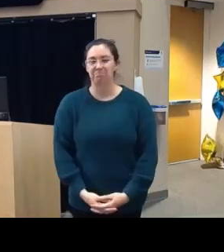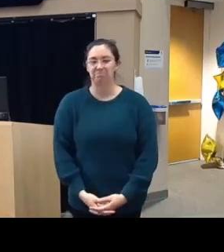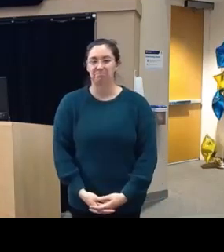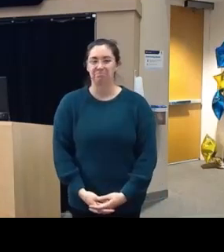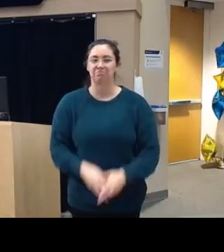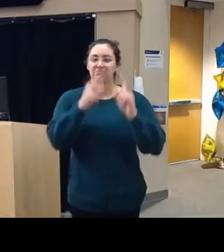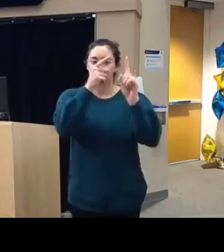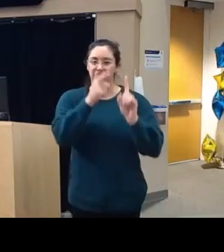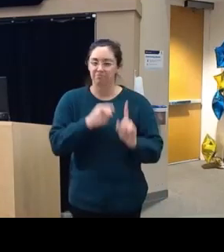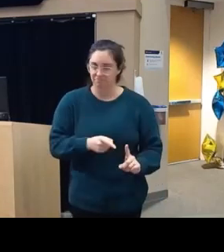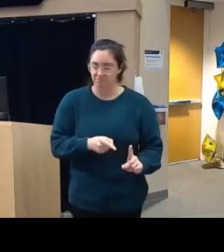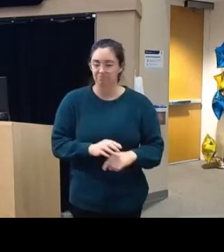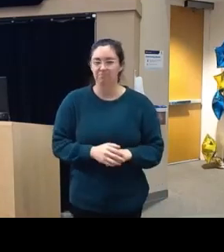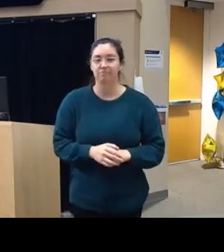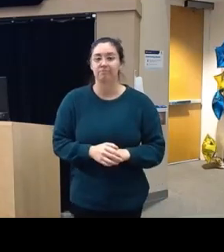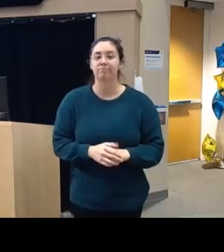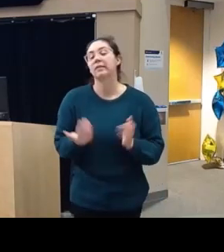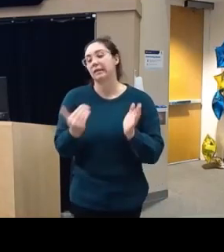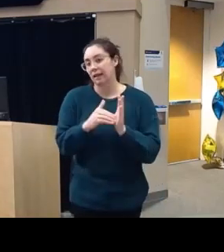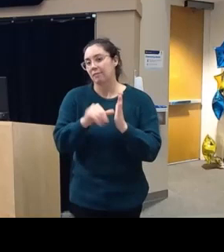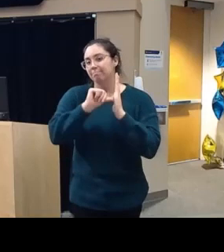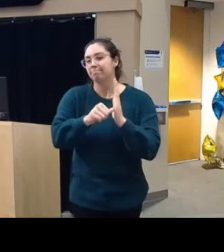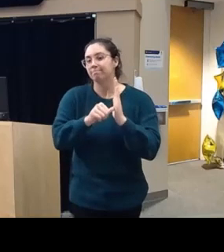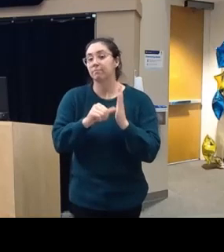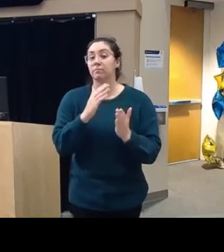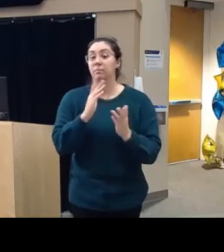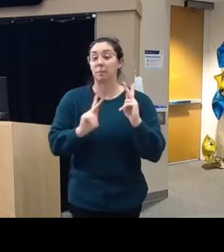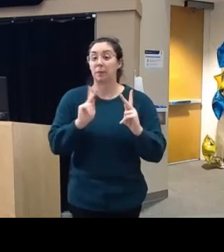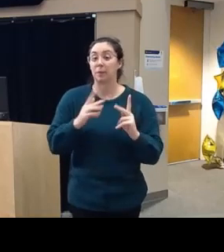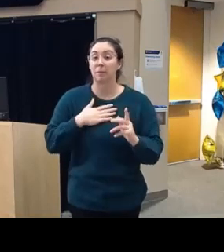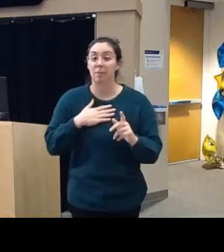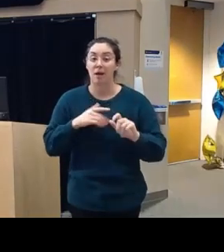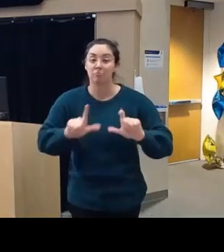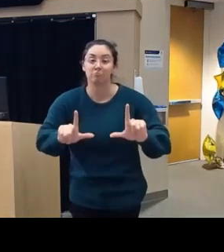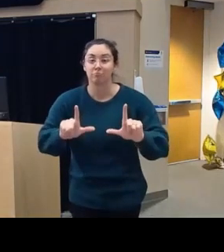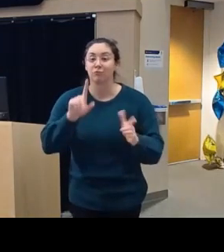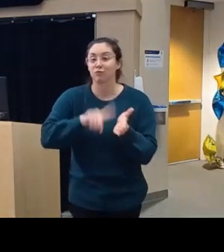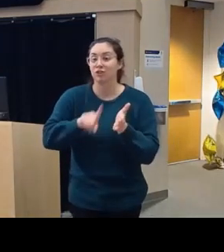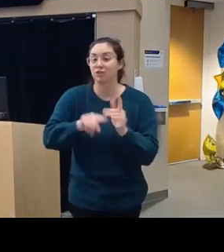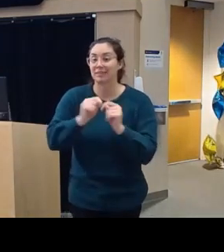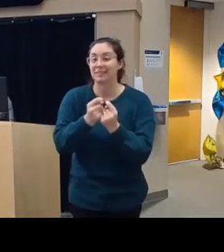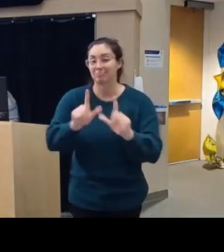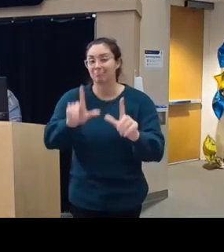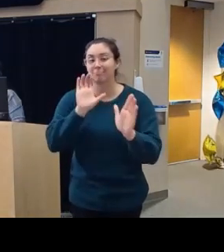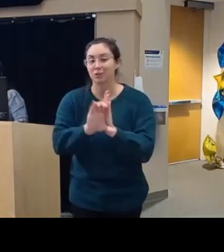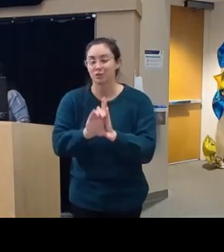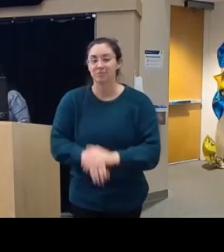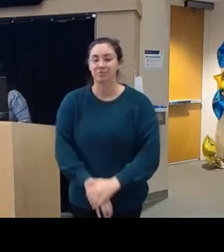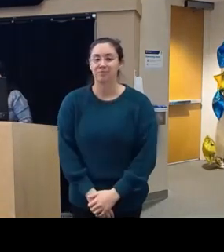our objectives. Again, part of some people in my research team at the bottom. So I